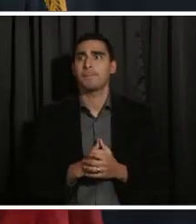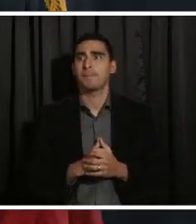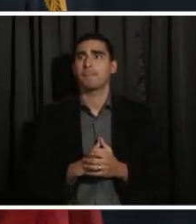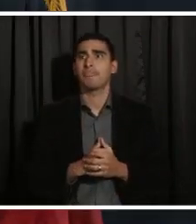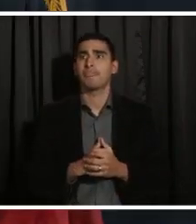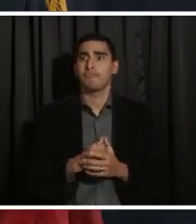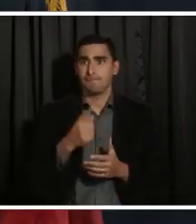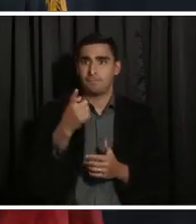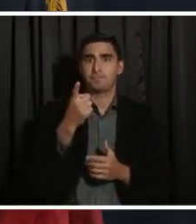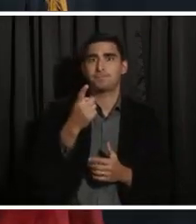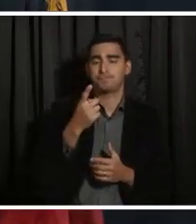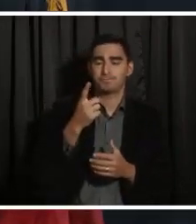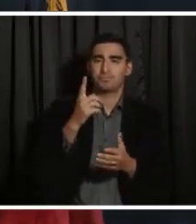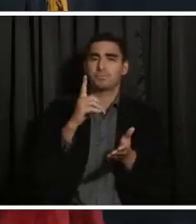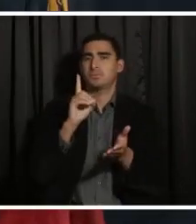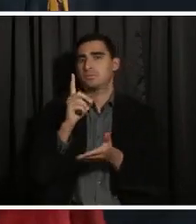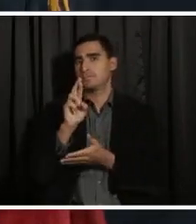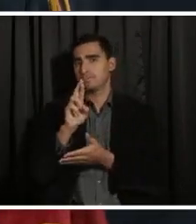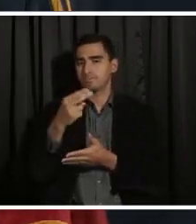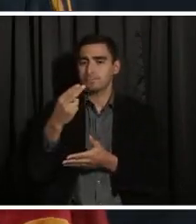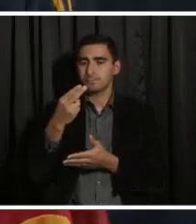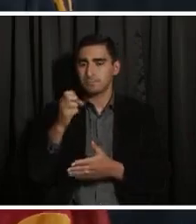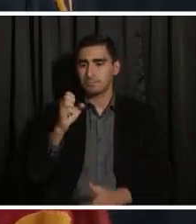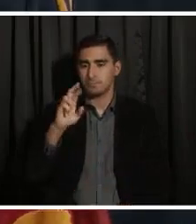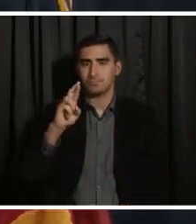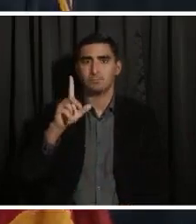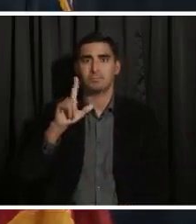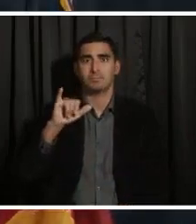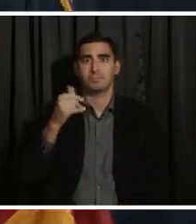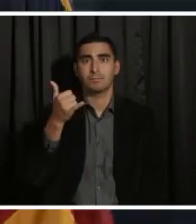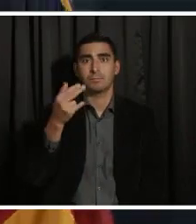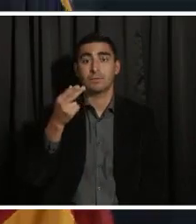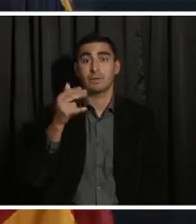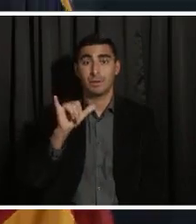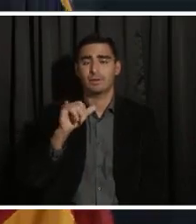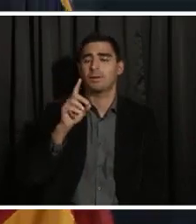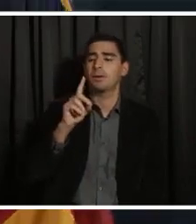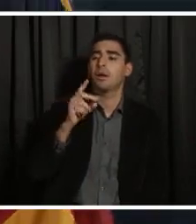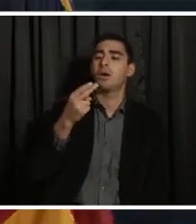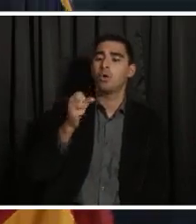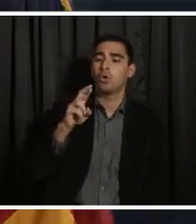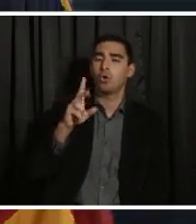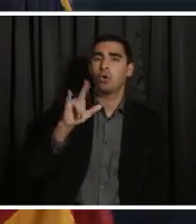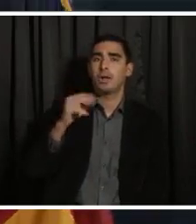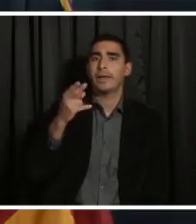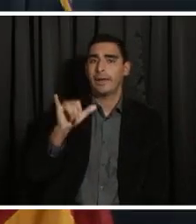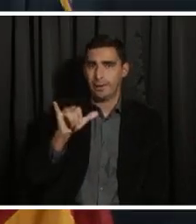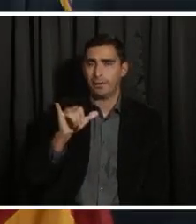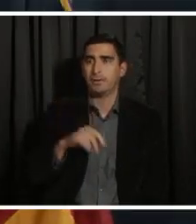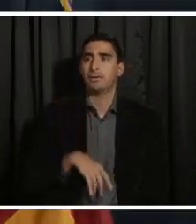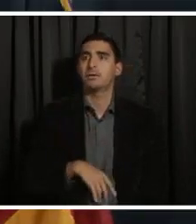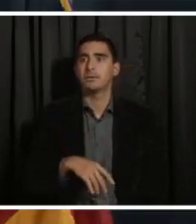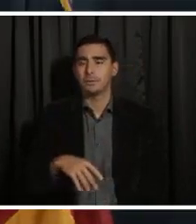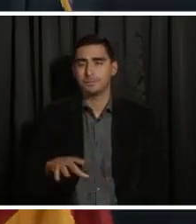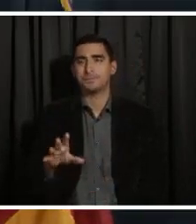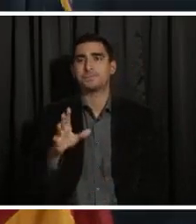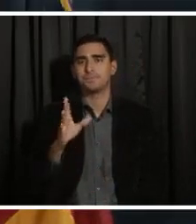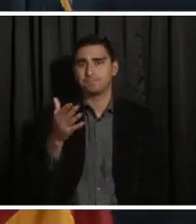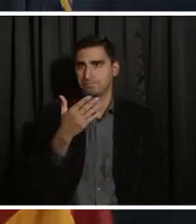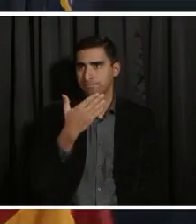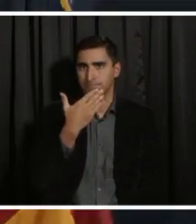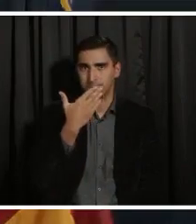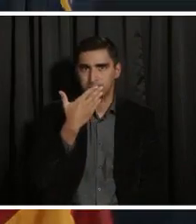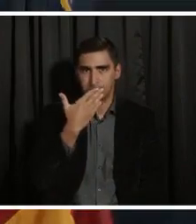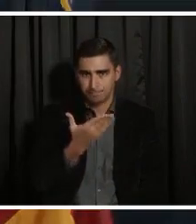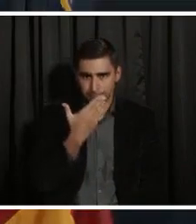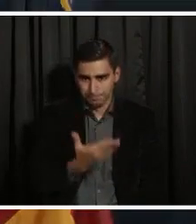Herlihy? Thank you, Governor. Good afternoon. I want to focus my